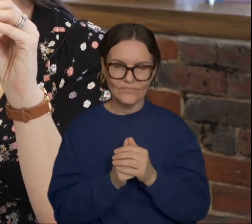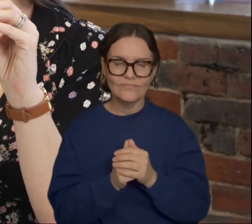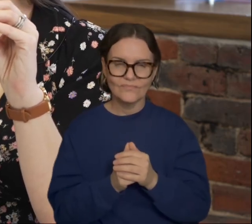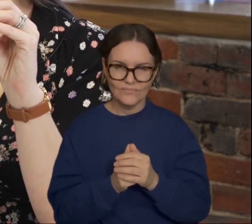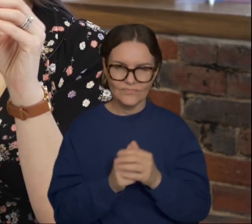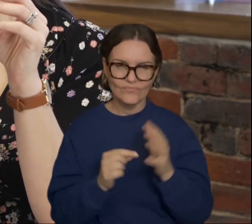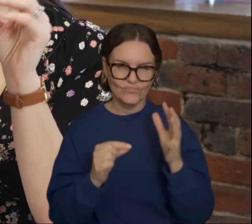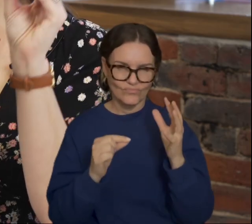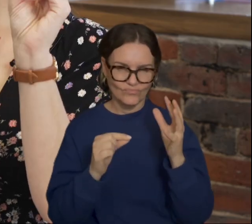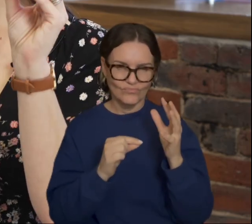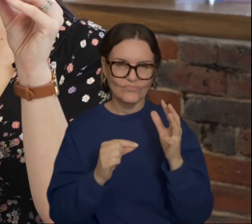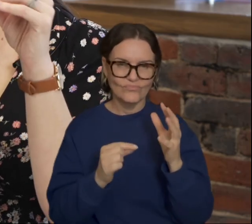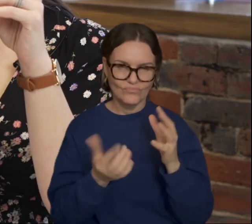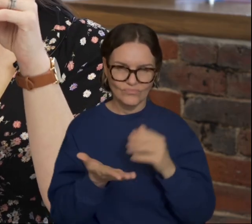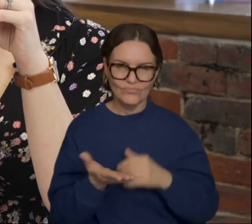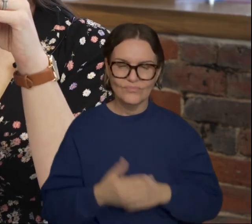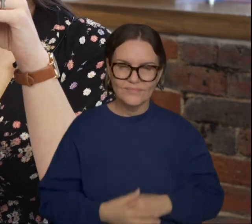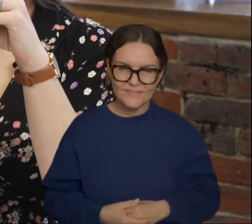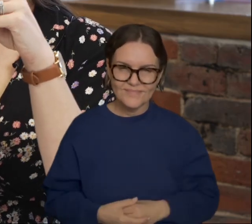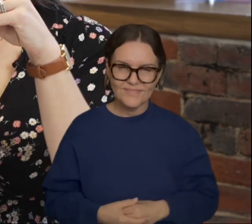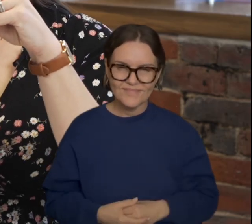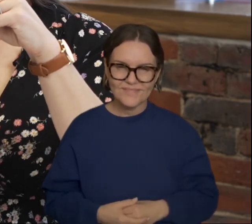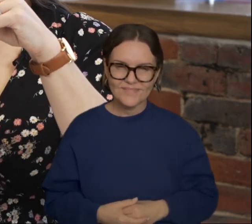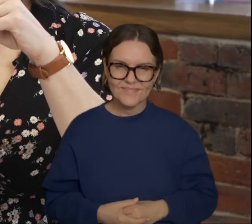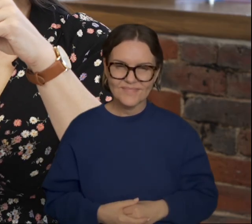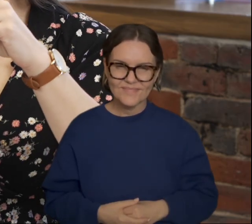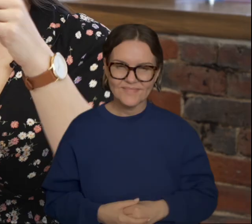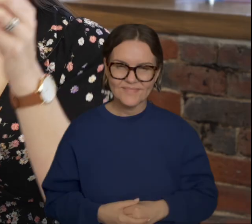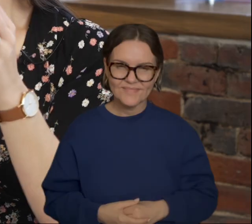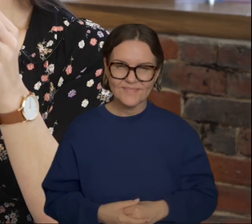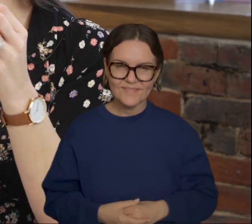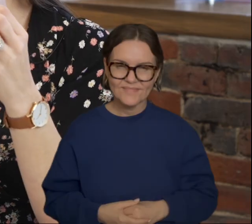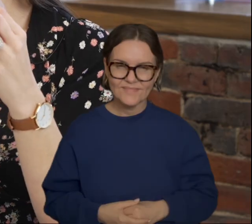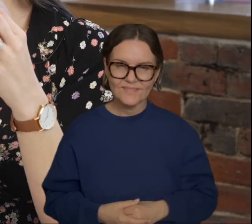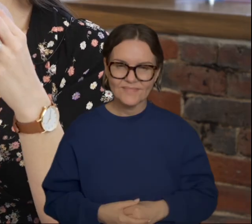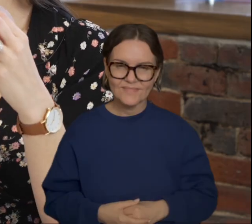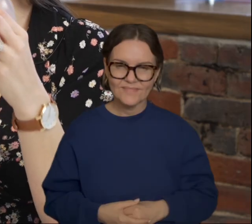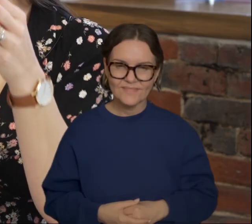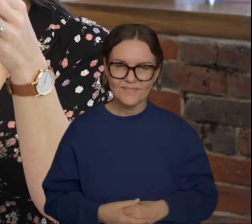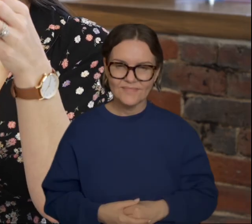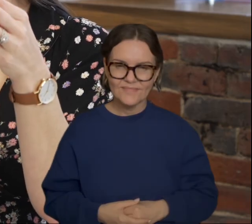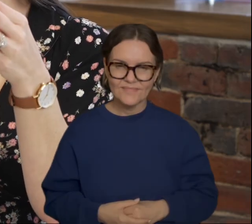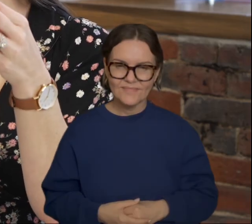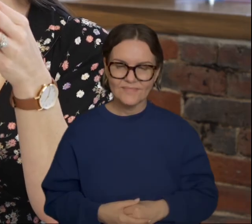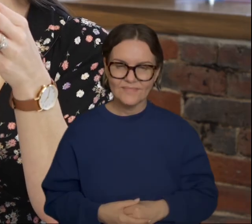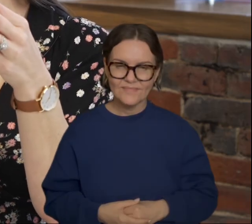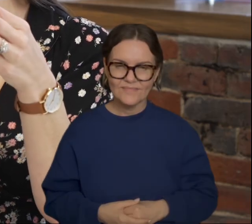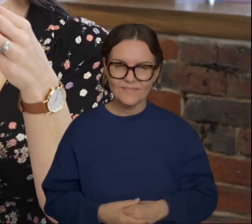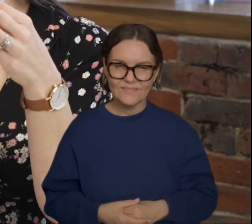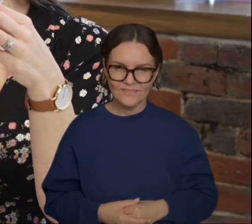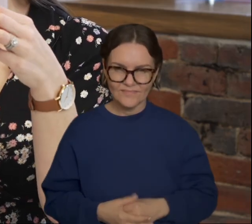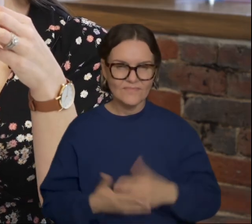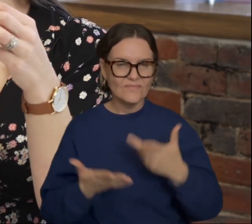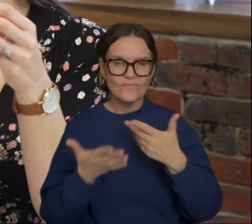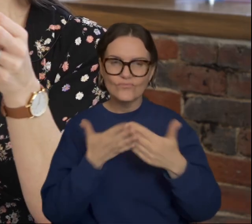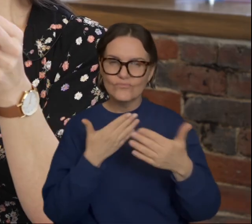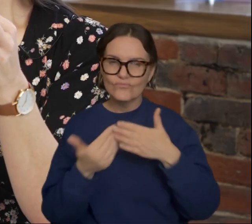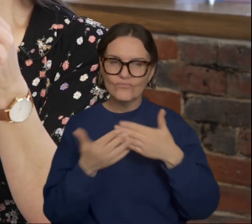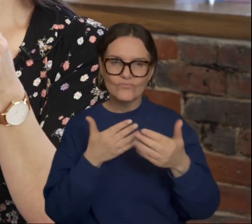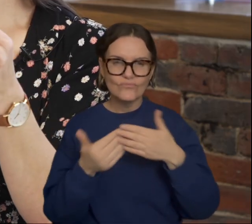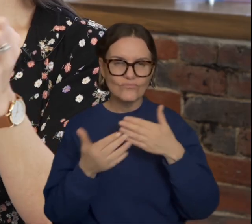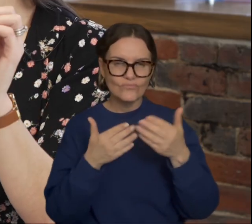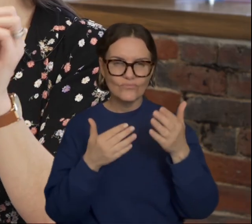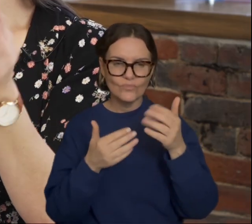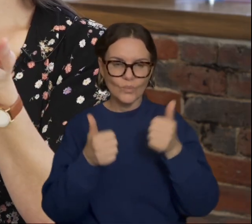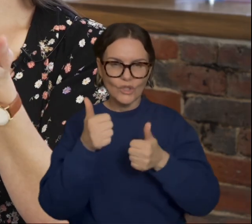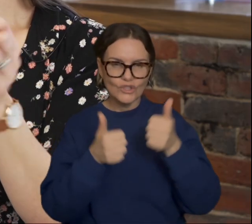a little bit of a lip here that actually inserts into the bottom of that brush shield, and you want to make sure it's all the way in.